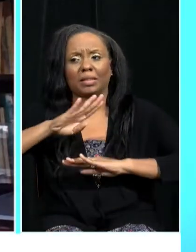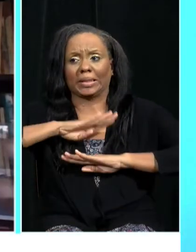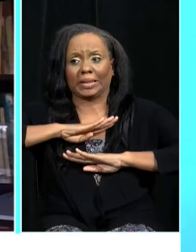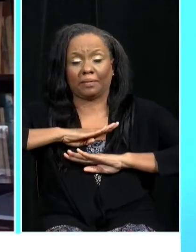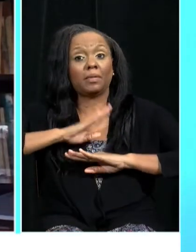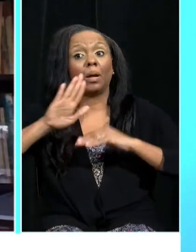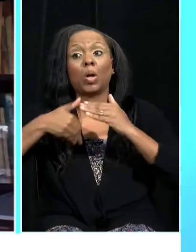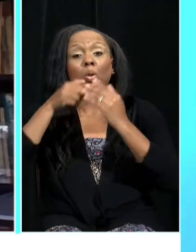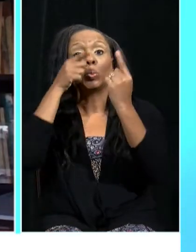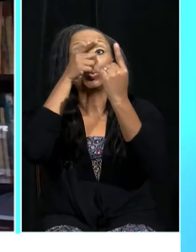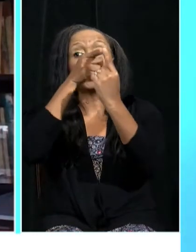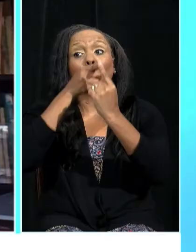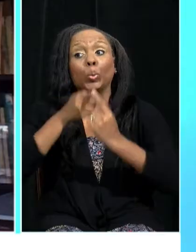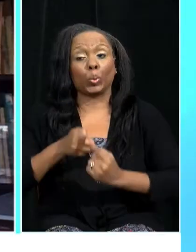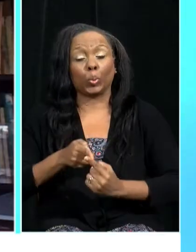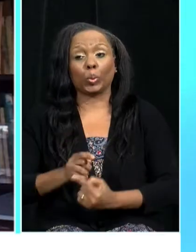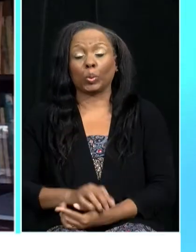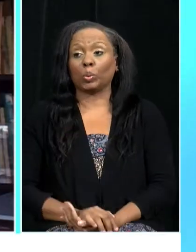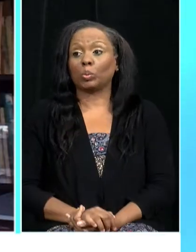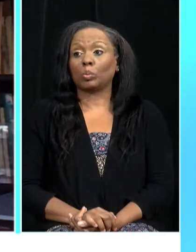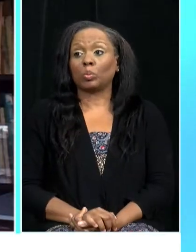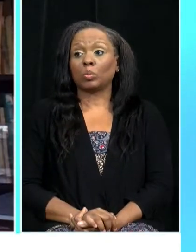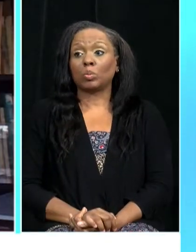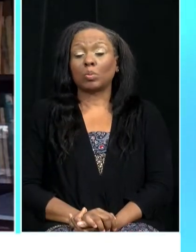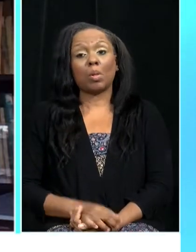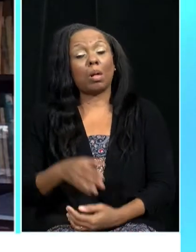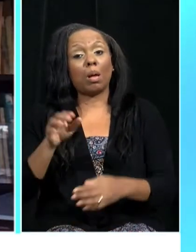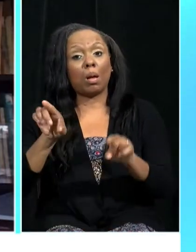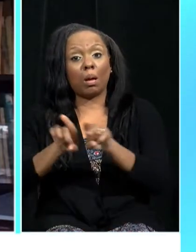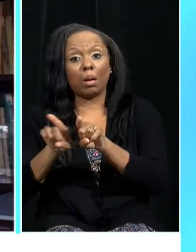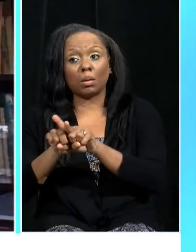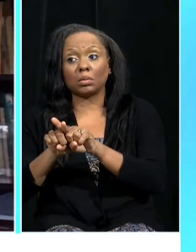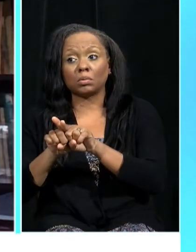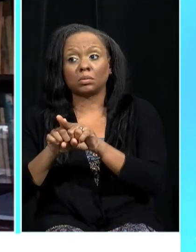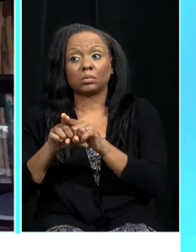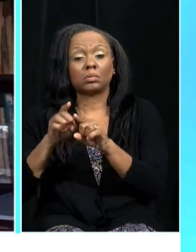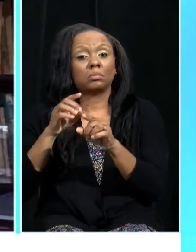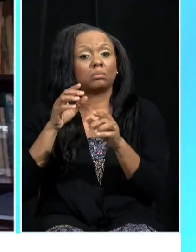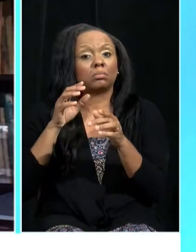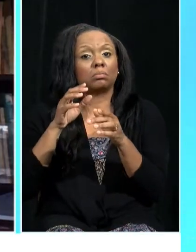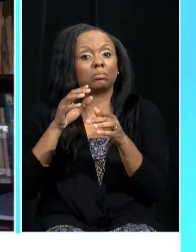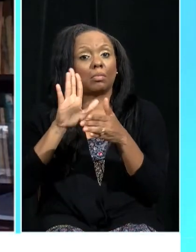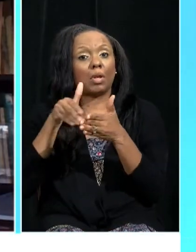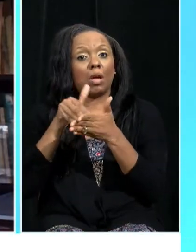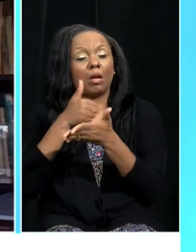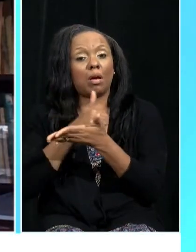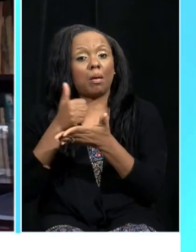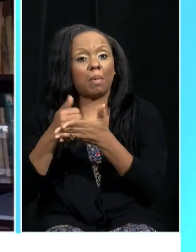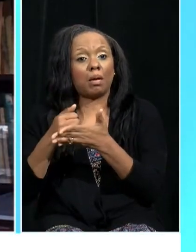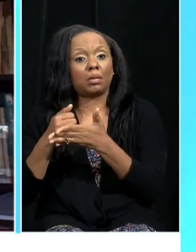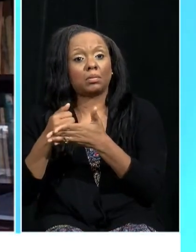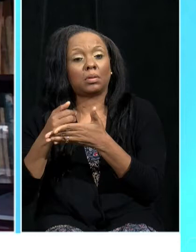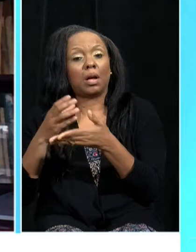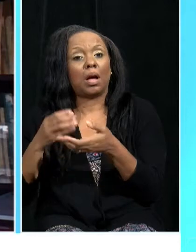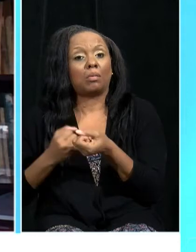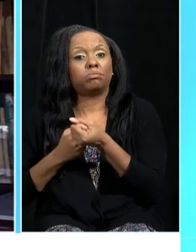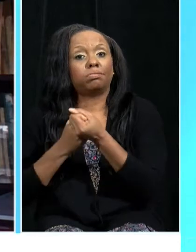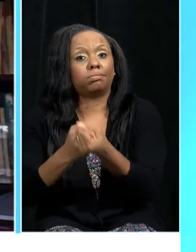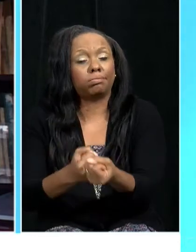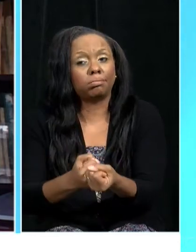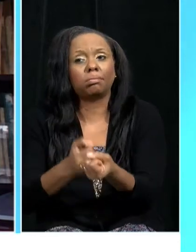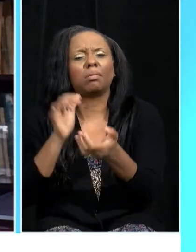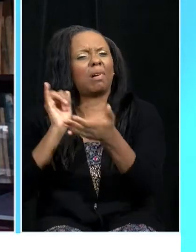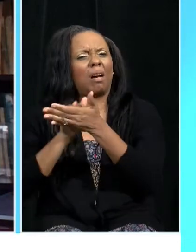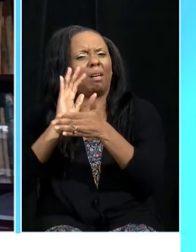of government's use of central bank financing, which was seen as a major issue leading into the crisis. So a lot